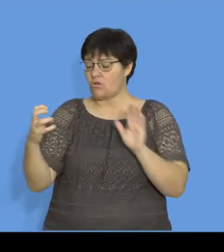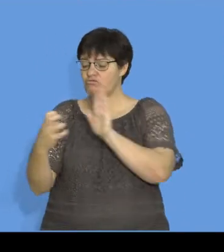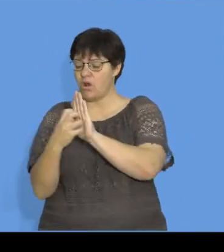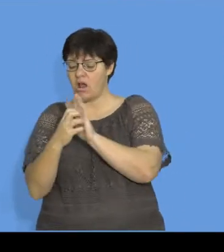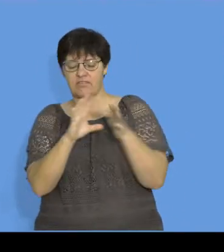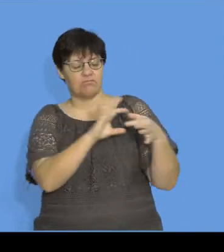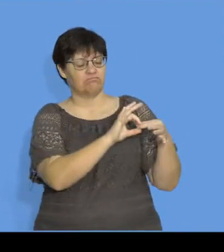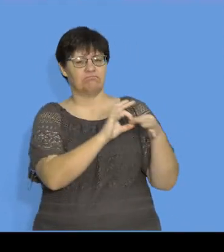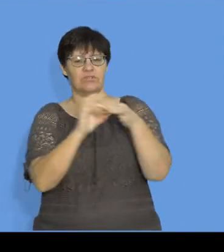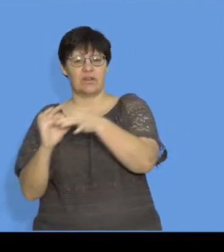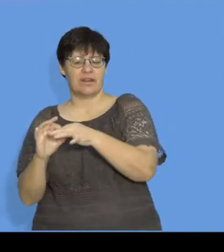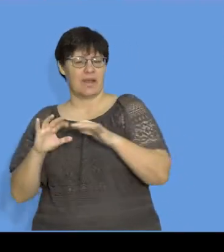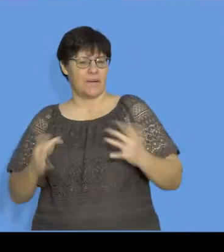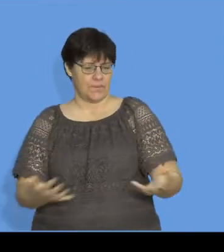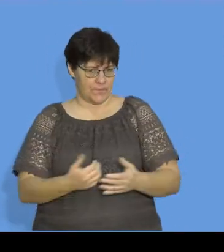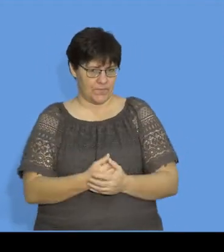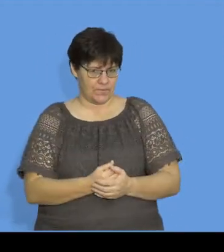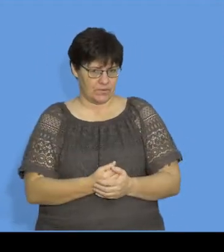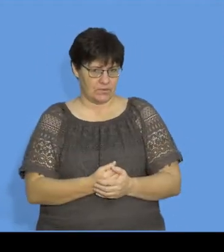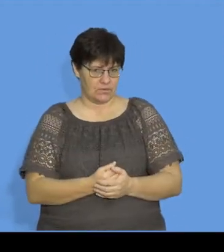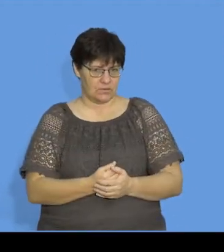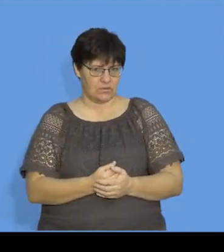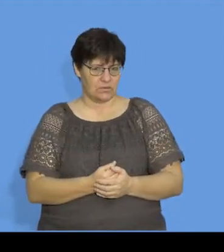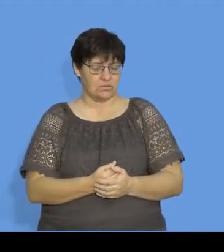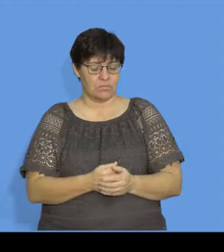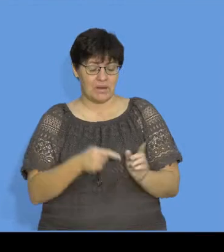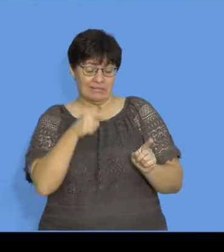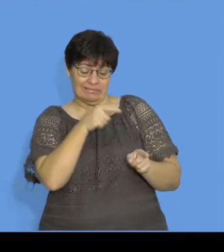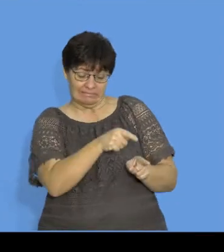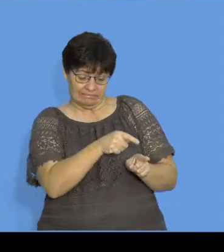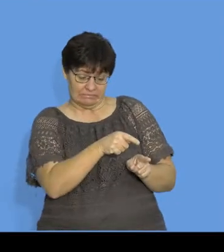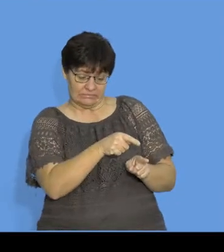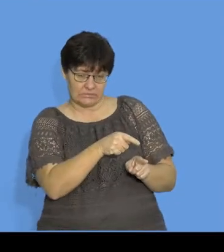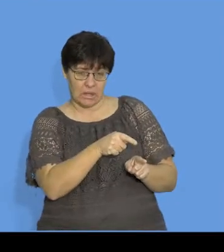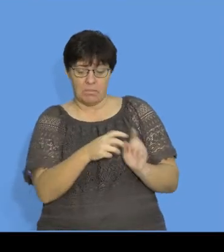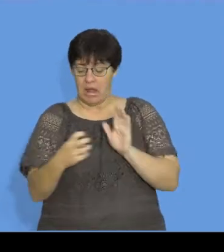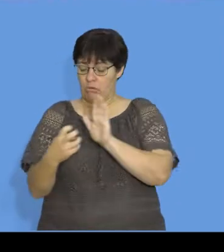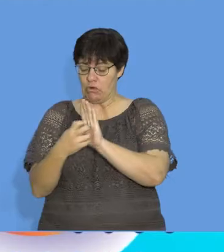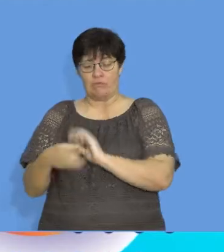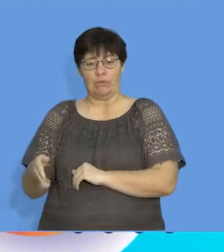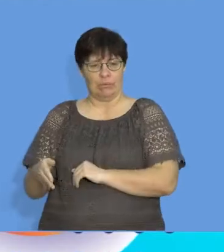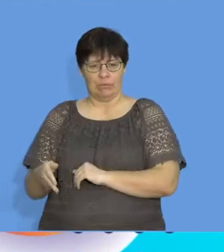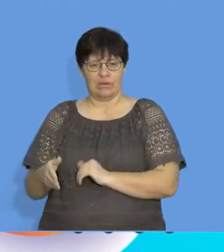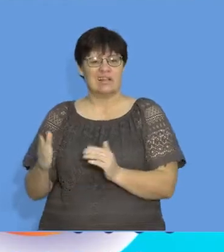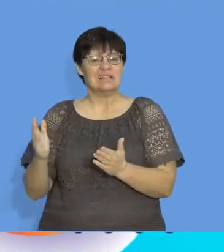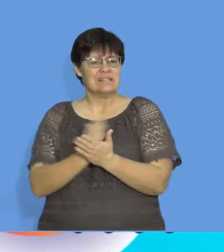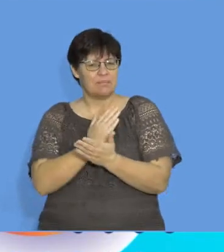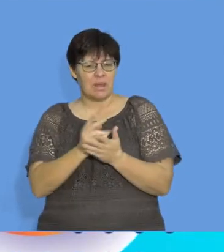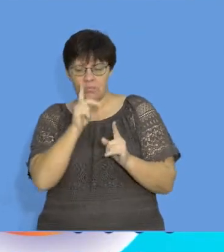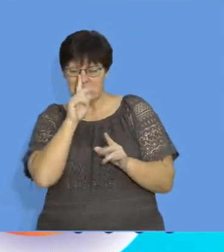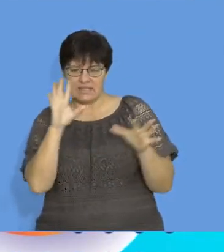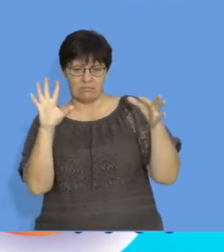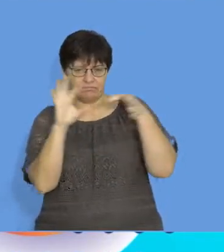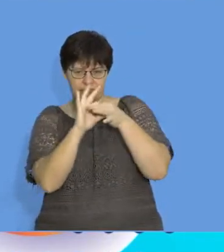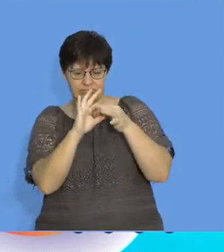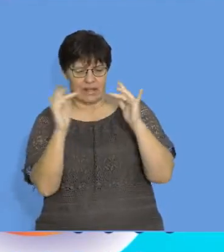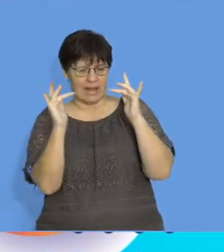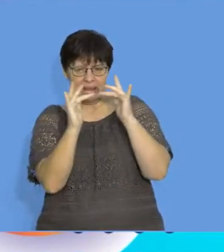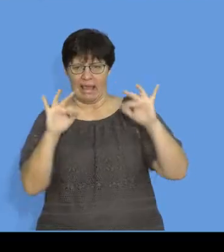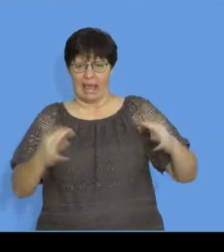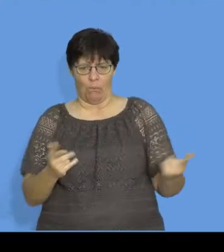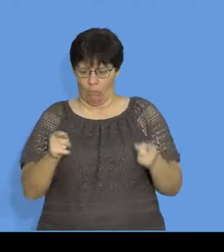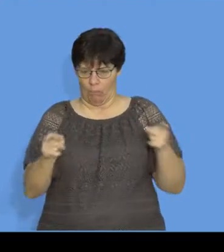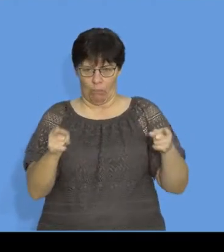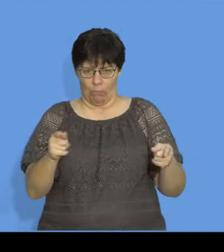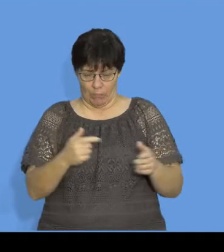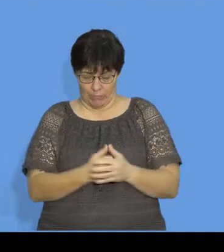Because I said we can use them instead of graphs, but sometimes we just need to see the connection, okay? So